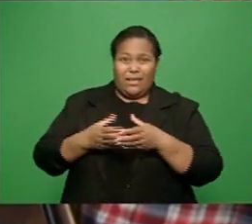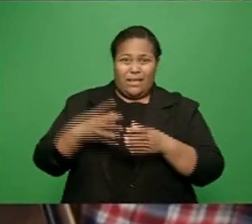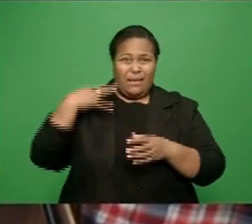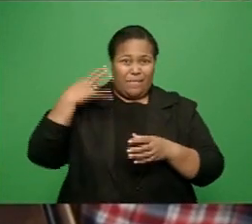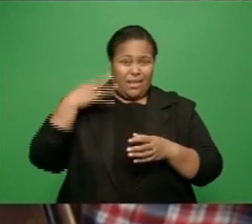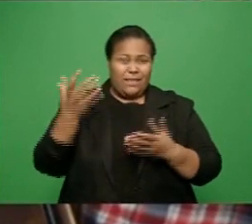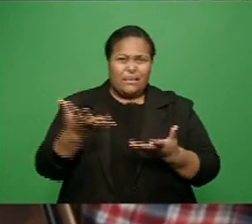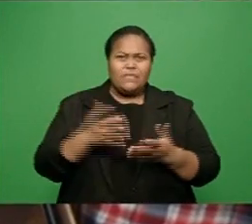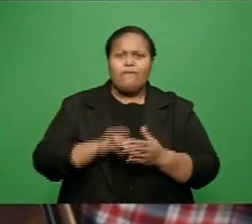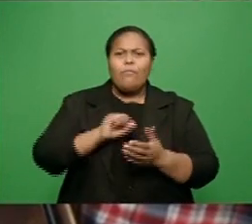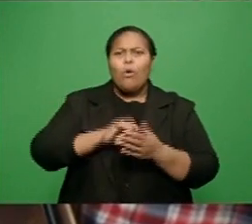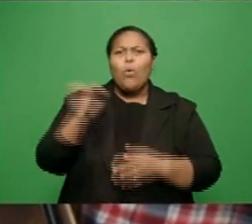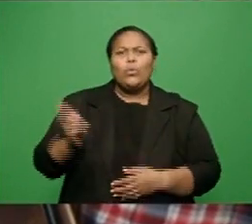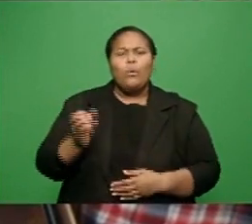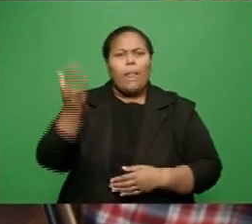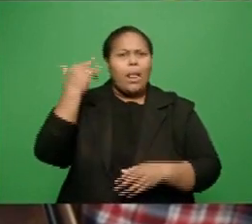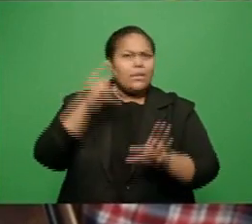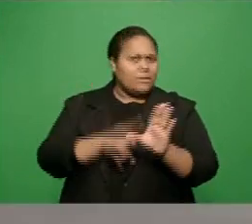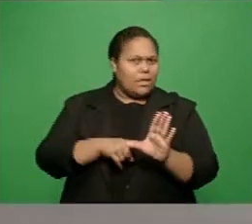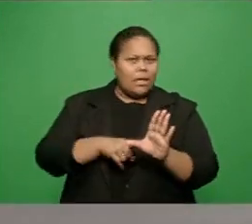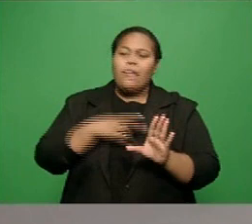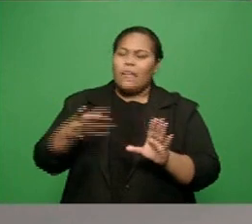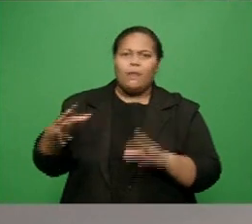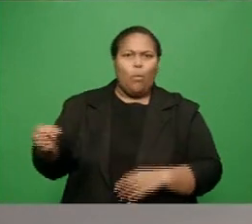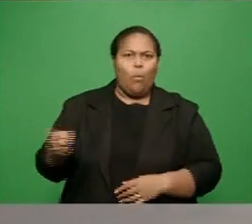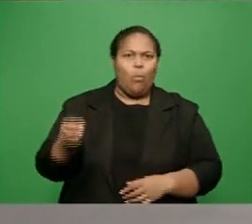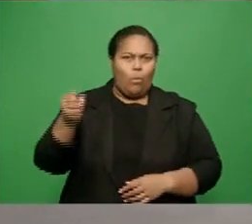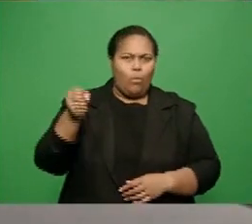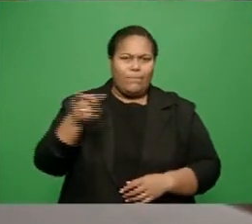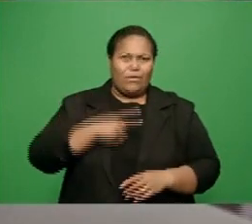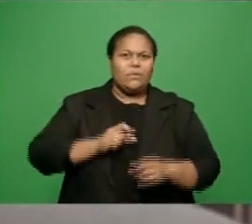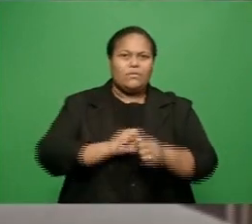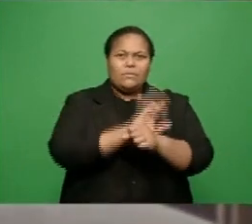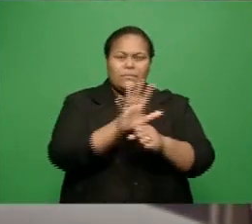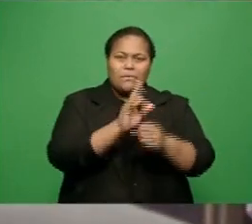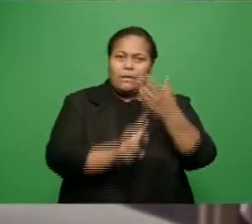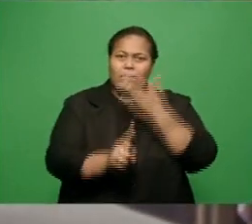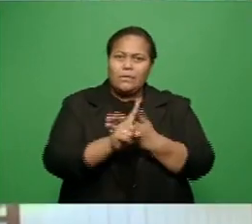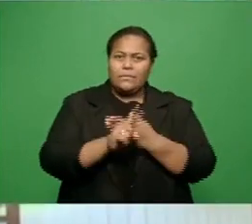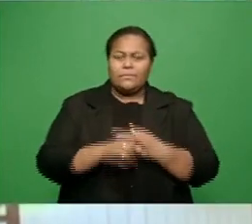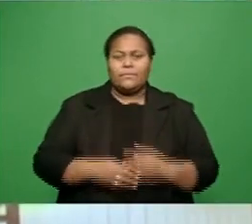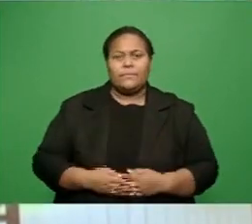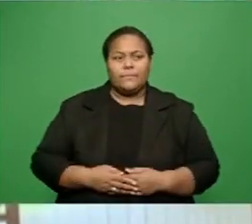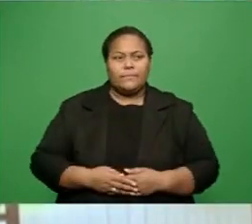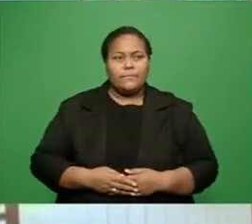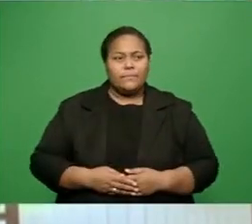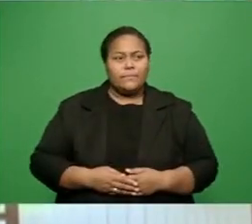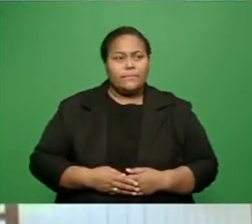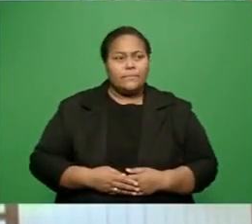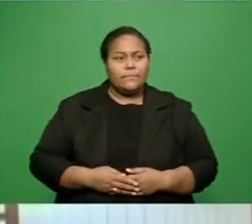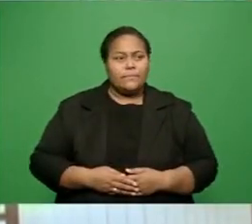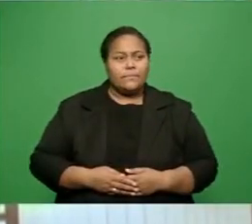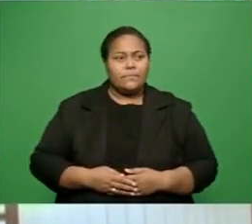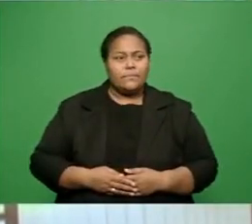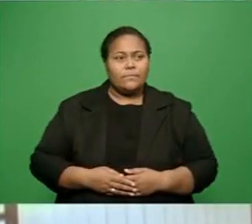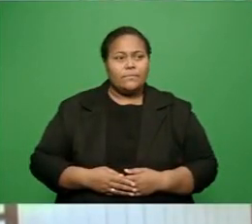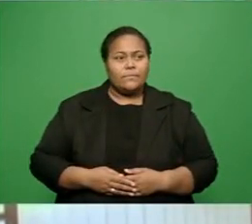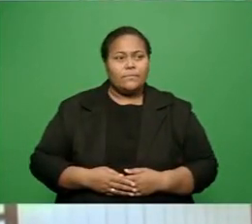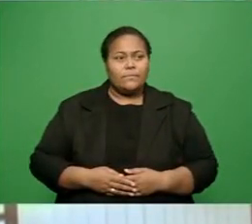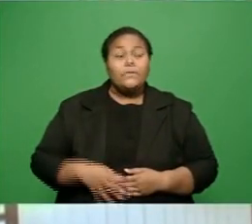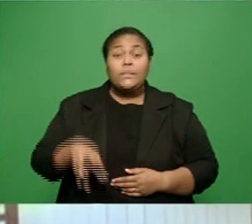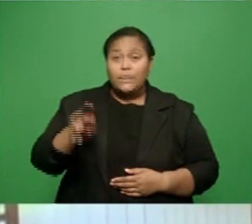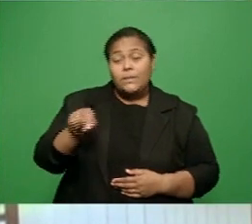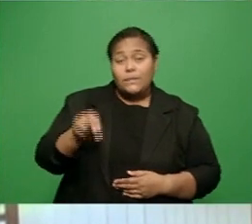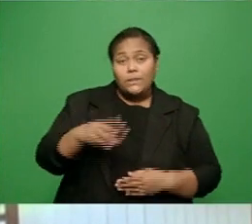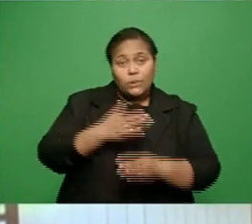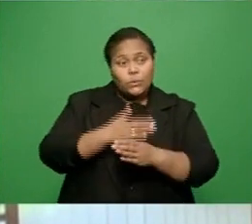Legion's April recruitment drive was halted due to COVID-19. You have to work with our people